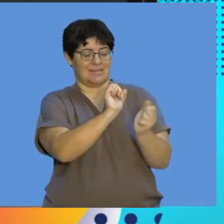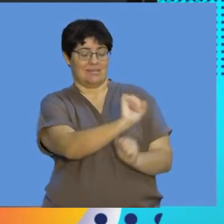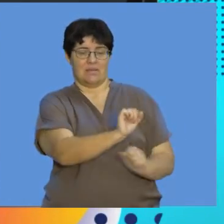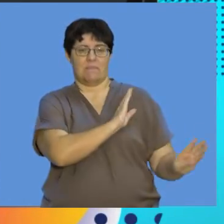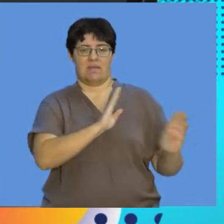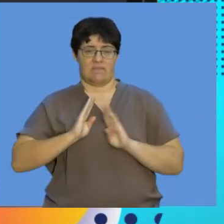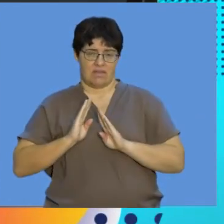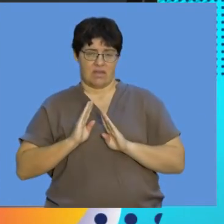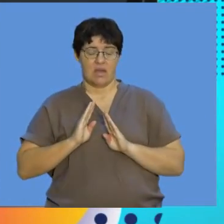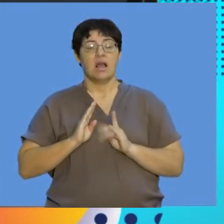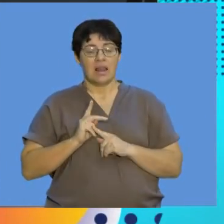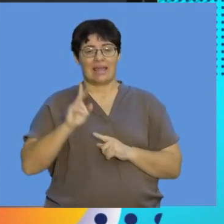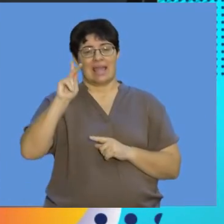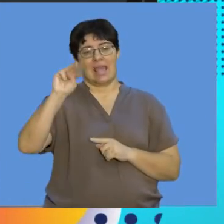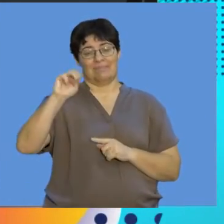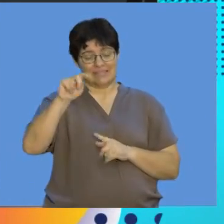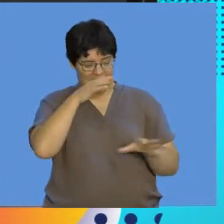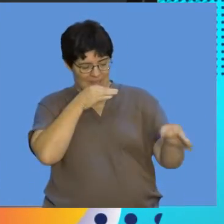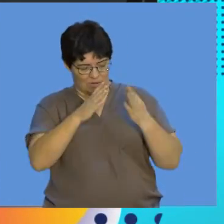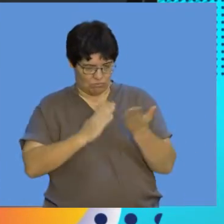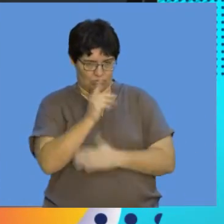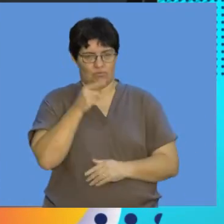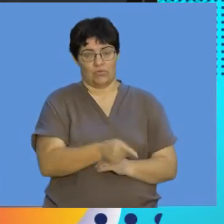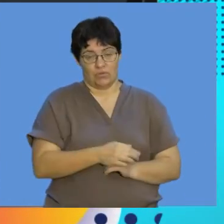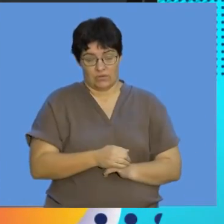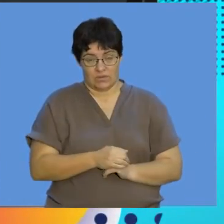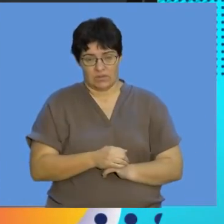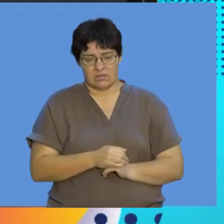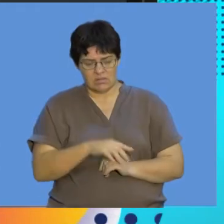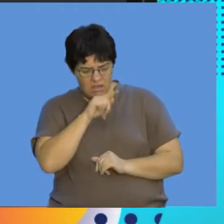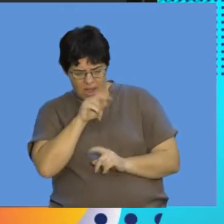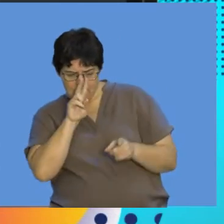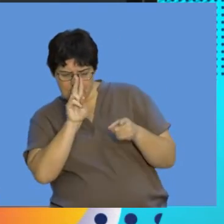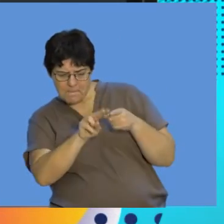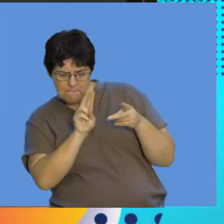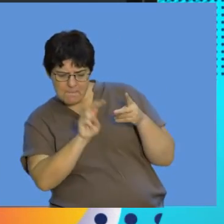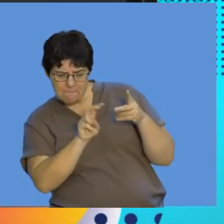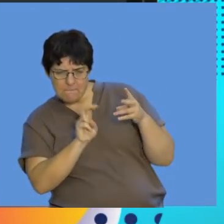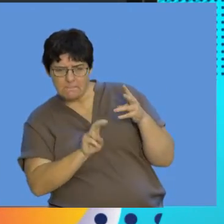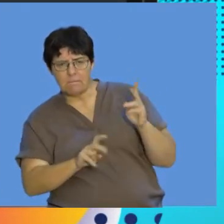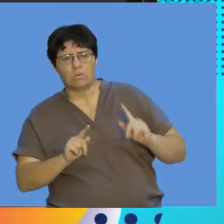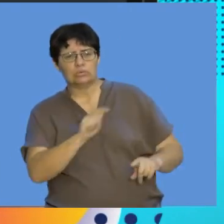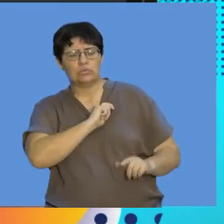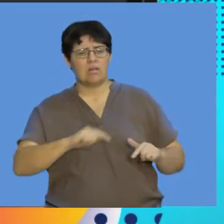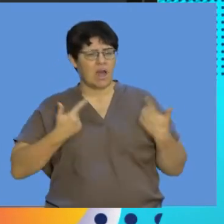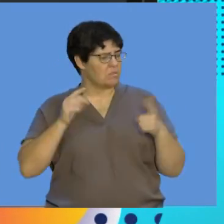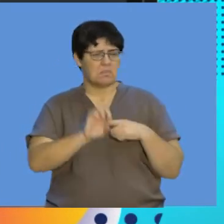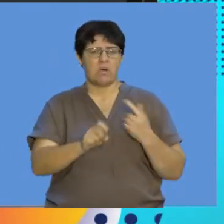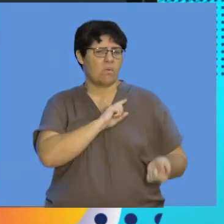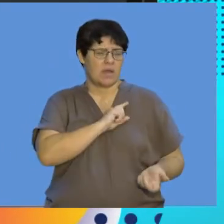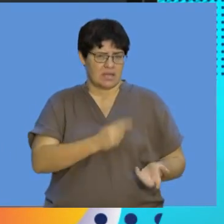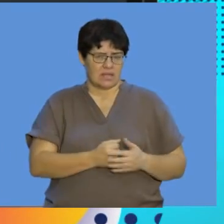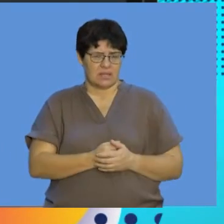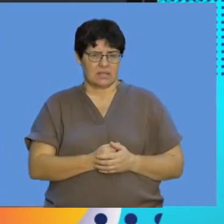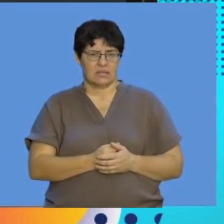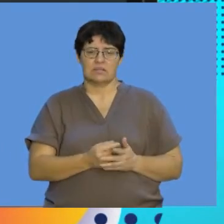kinetic molecular theory and try to understand exactly why do we observe things that we observe in real life. We've spoken about